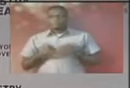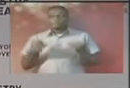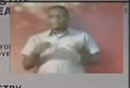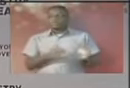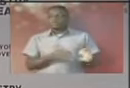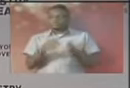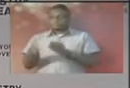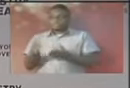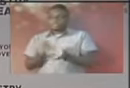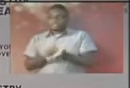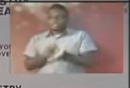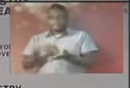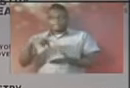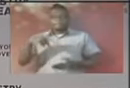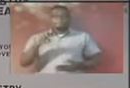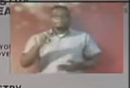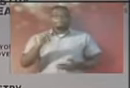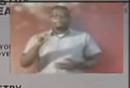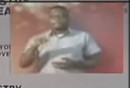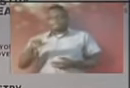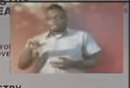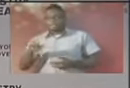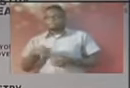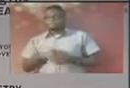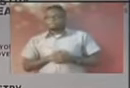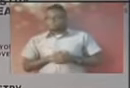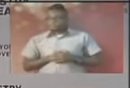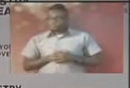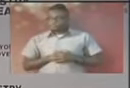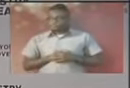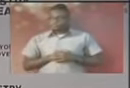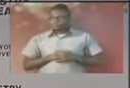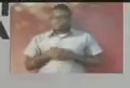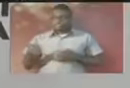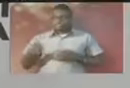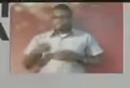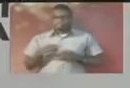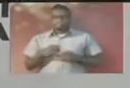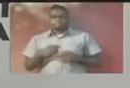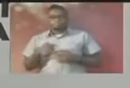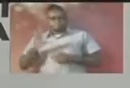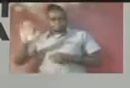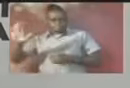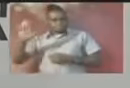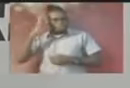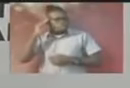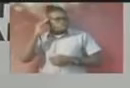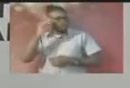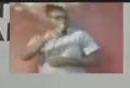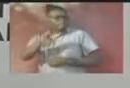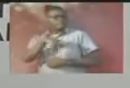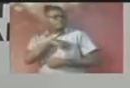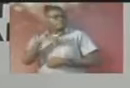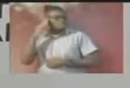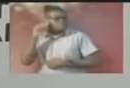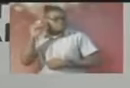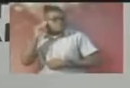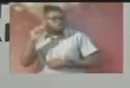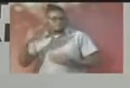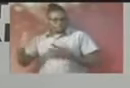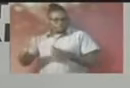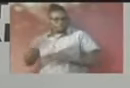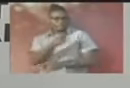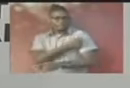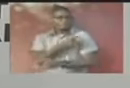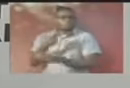Penny Ramlagan to the conference. She will provide her personal experience on receiving the vaccine and will be